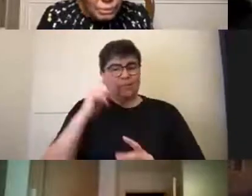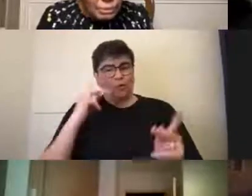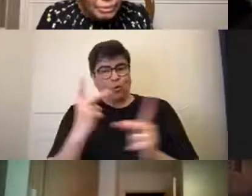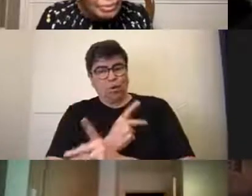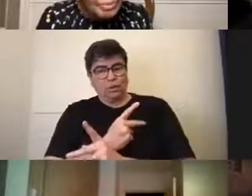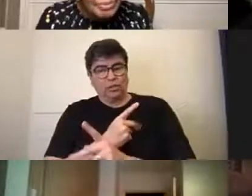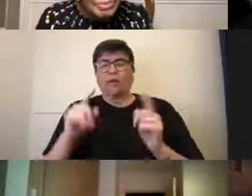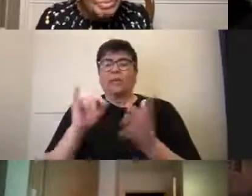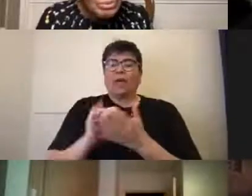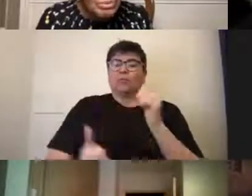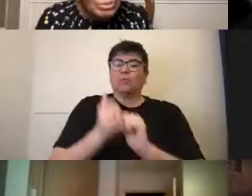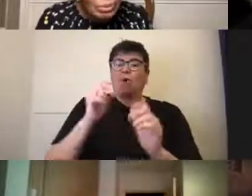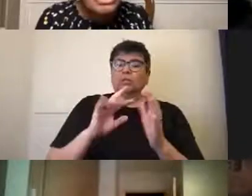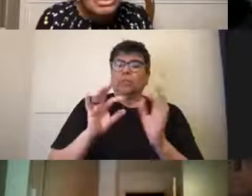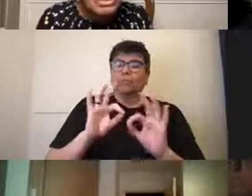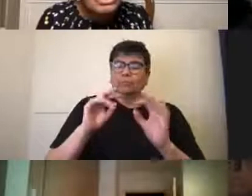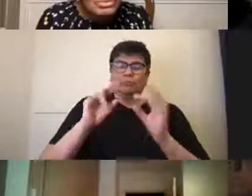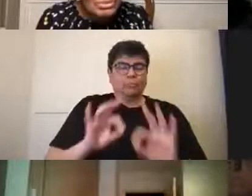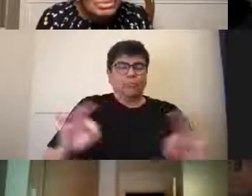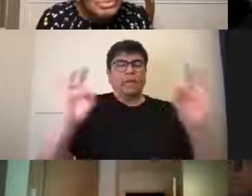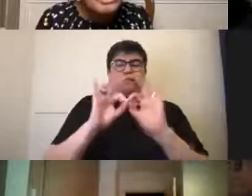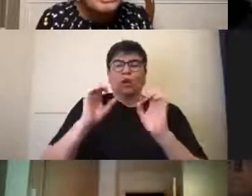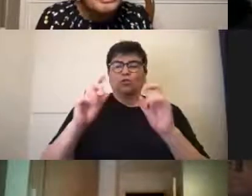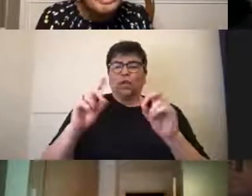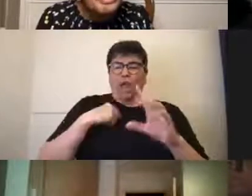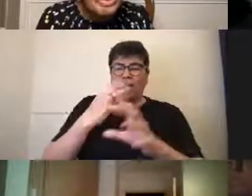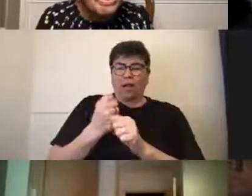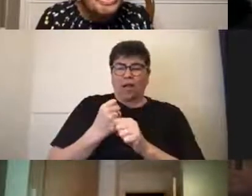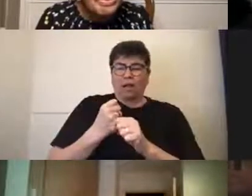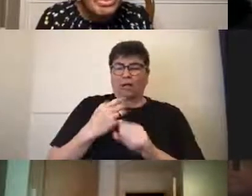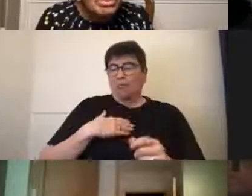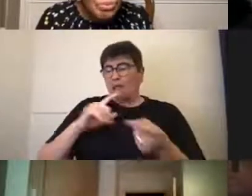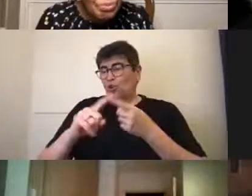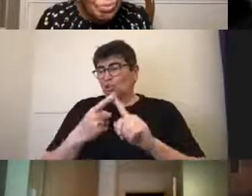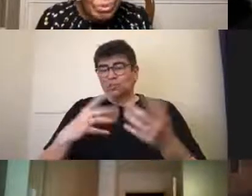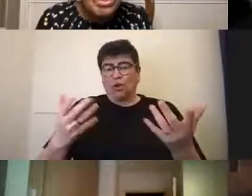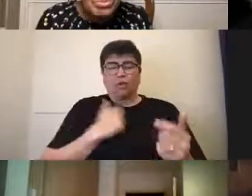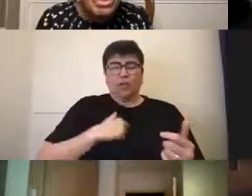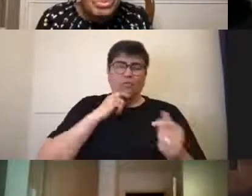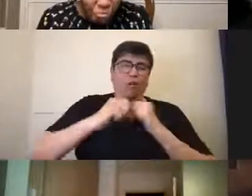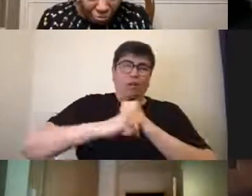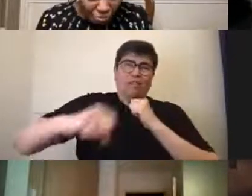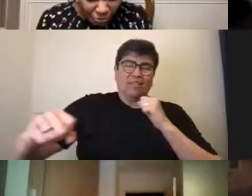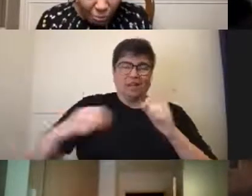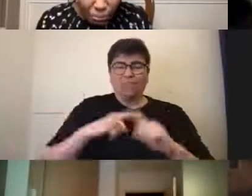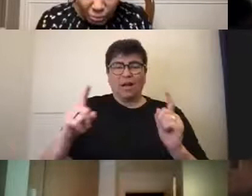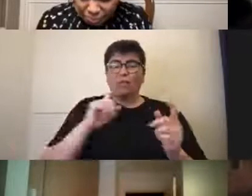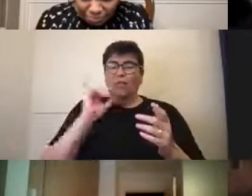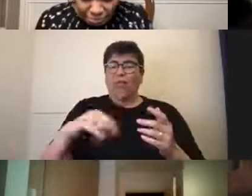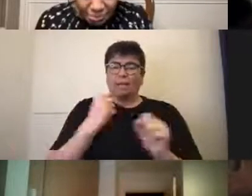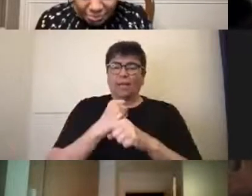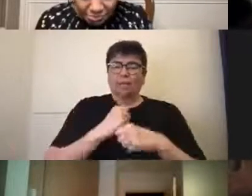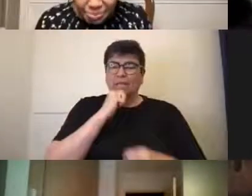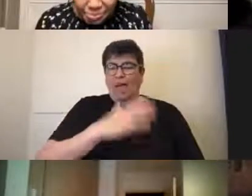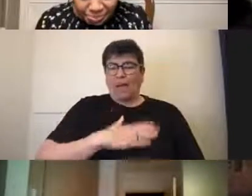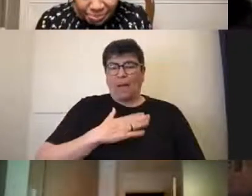But that was the most meaningful education I got when I was growing up. It was like with my friends. So sorry for talking so much about it, but it kind of makes me not so